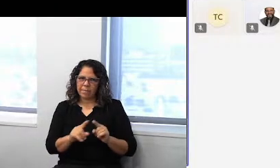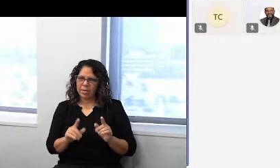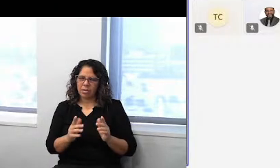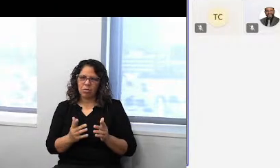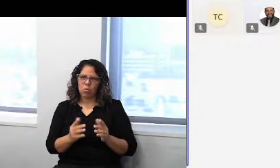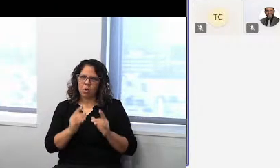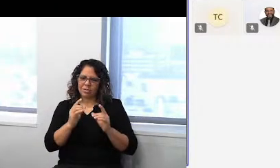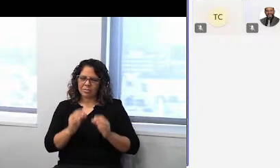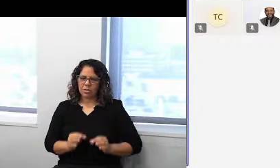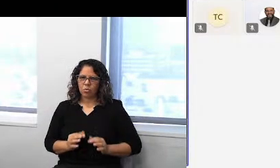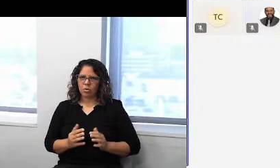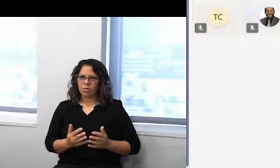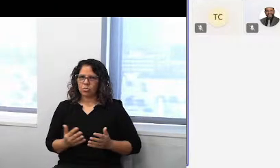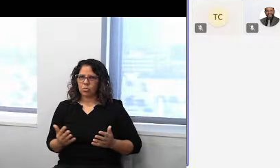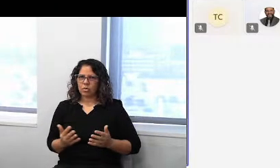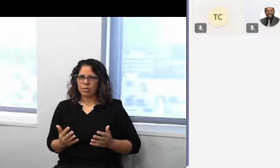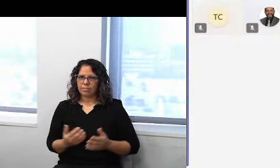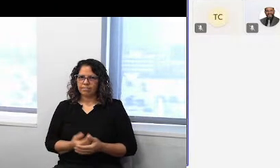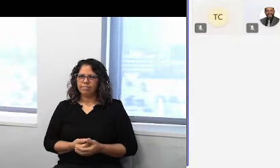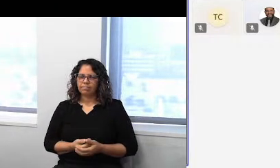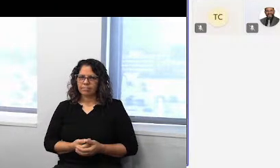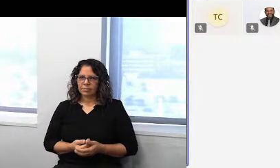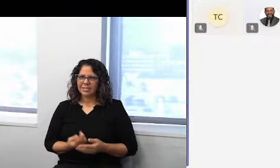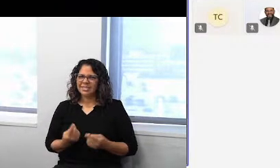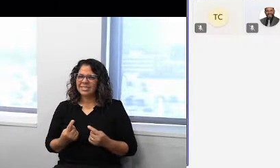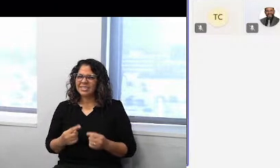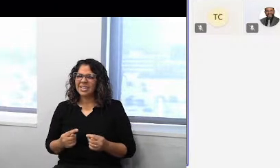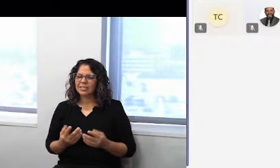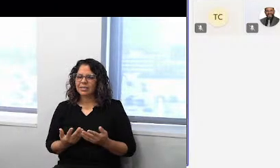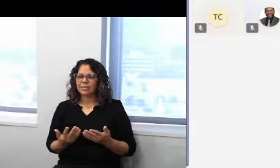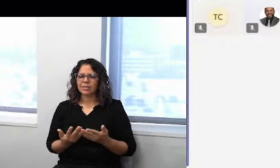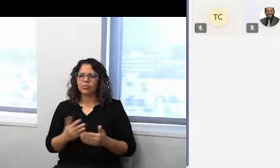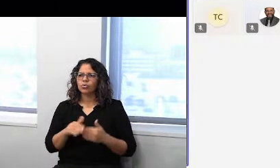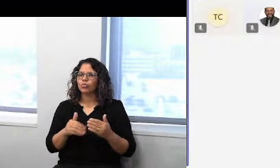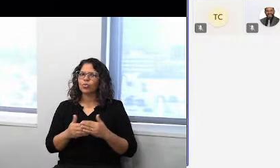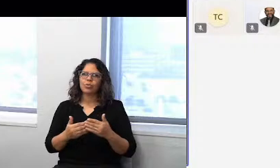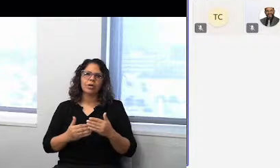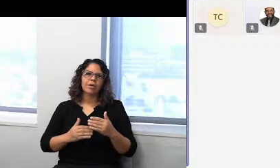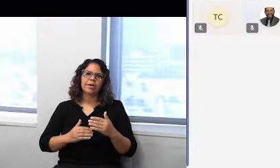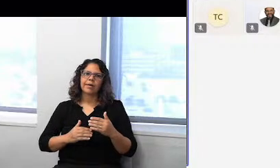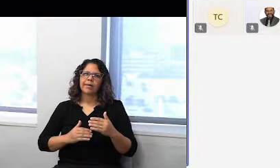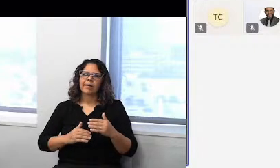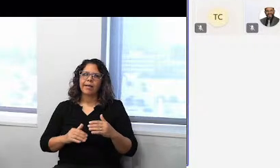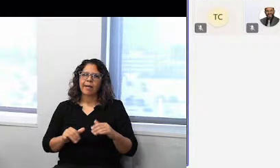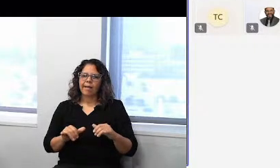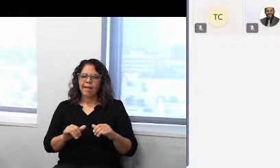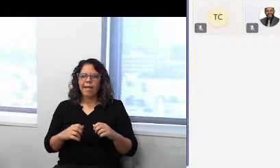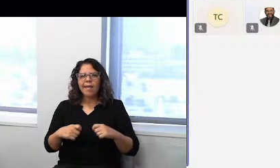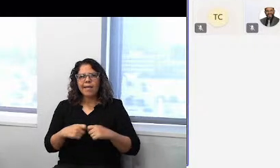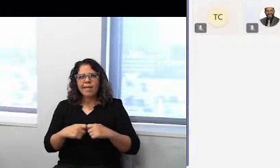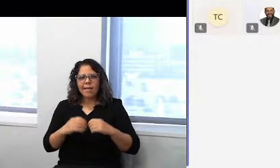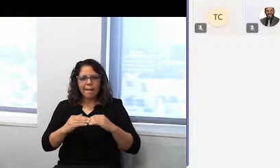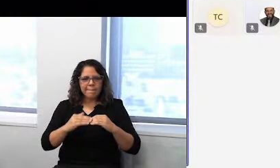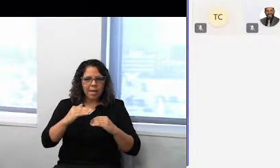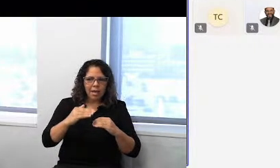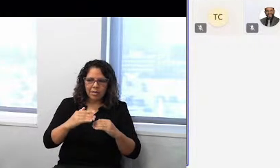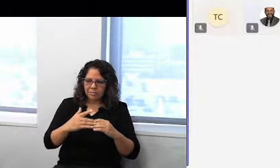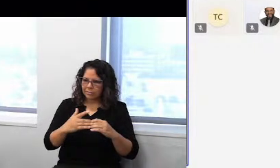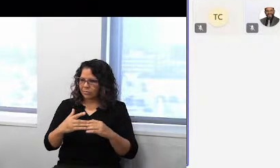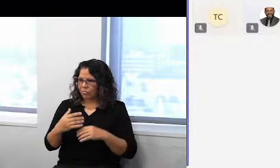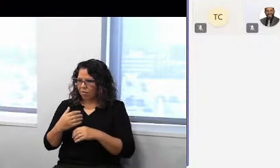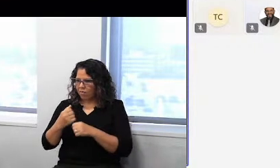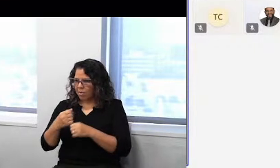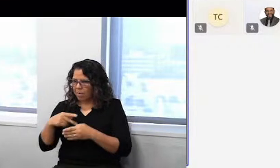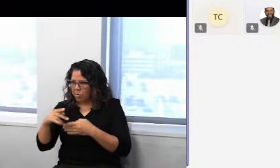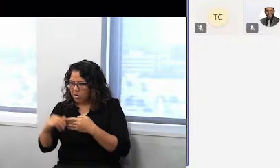voltage violations for my project. Then you get into a project definition. And then the project definition has an estimate